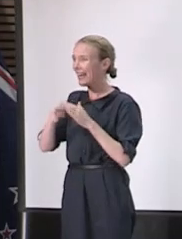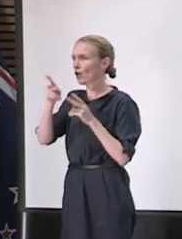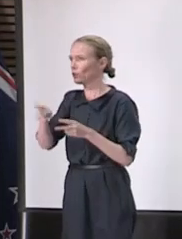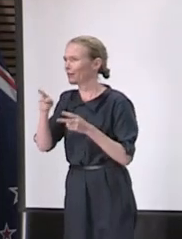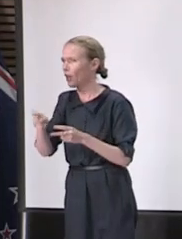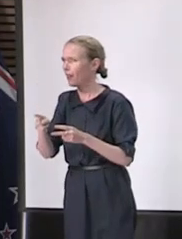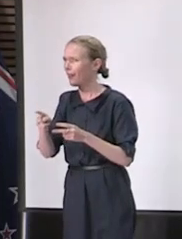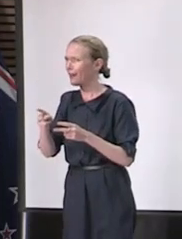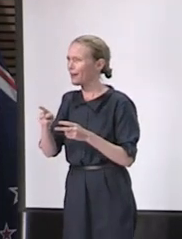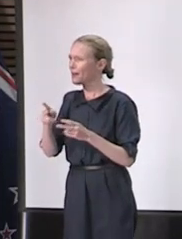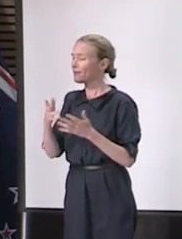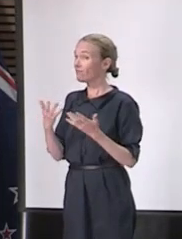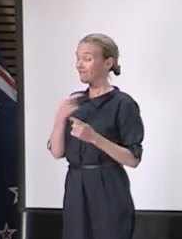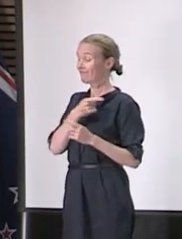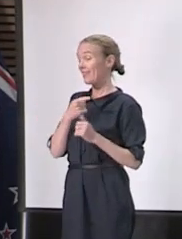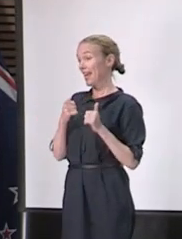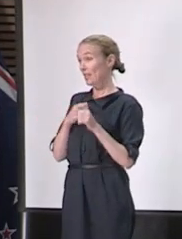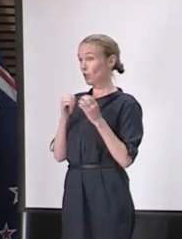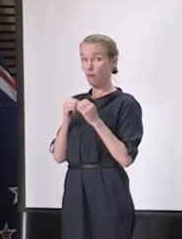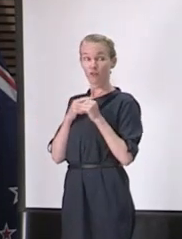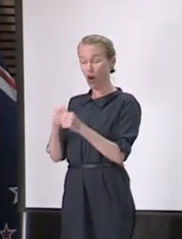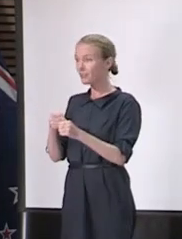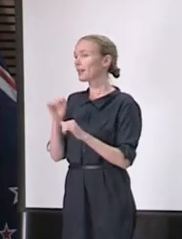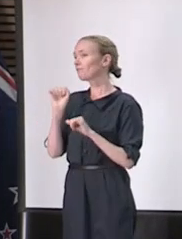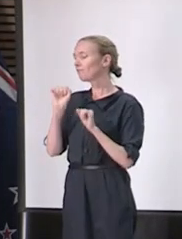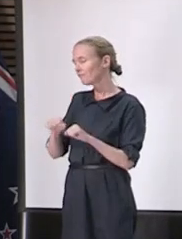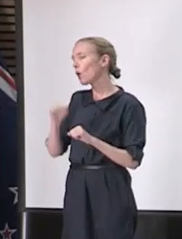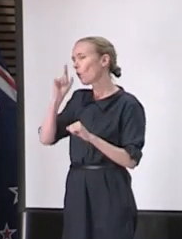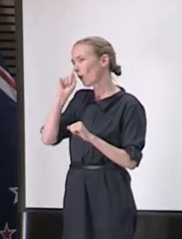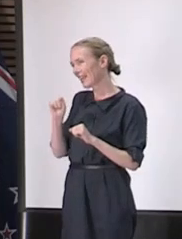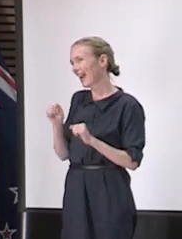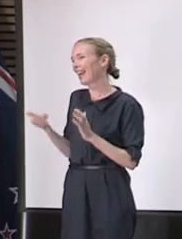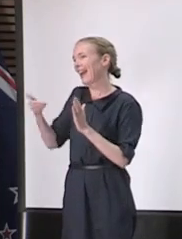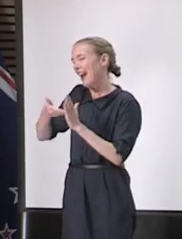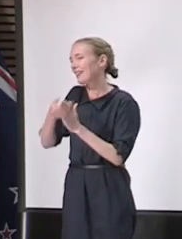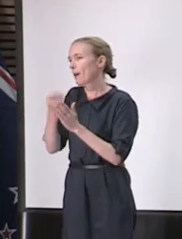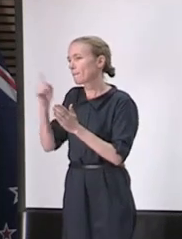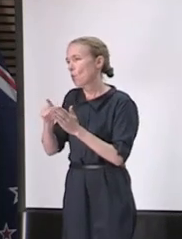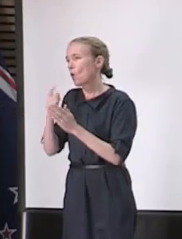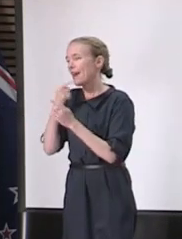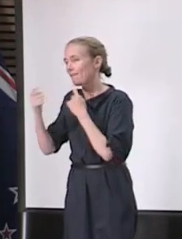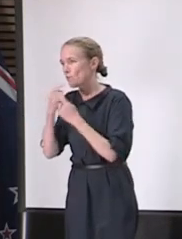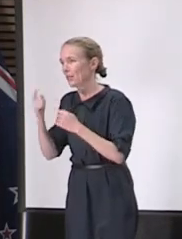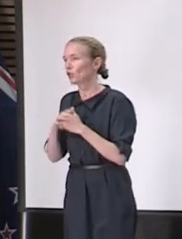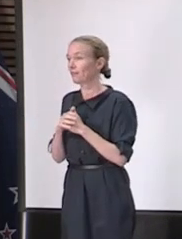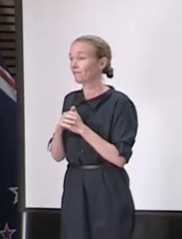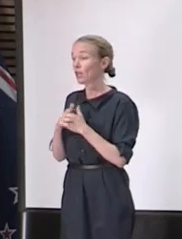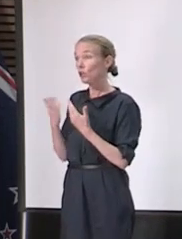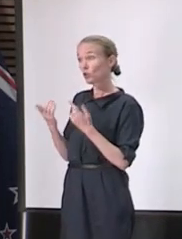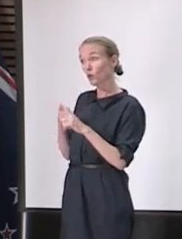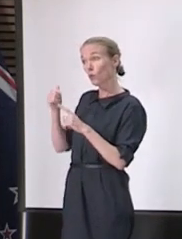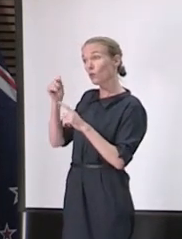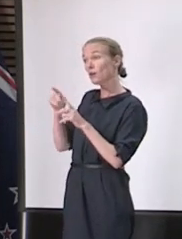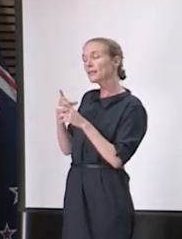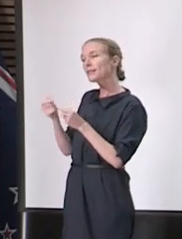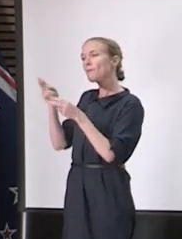Margaret's and many aged residential care facilities have hospital level care as one of the areas that they do.